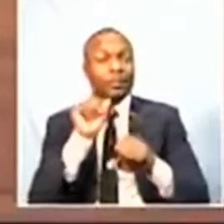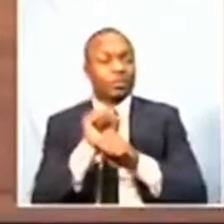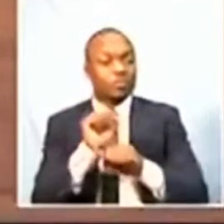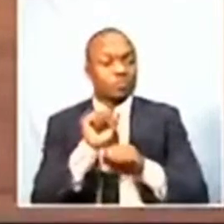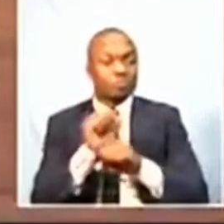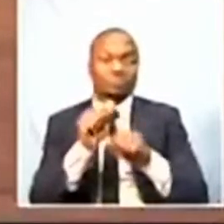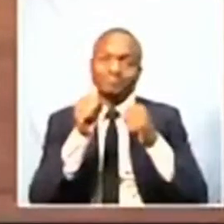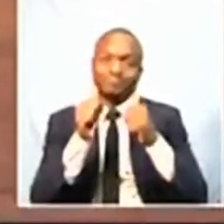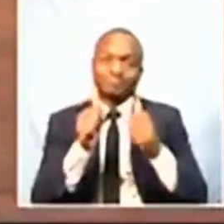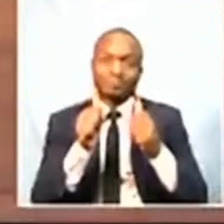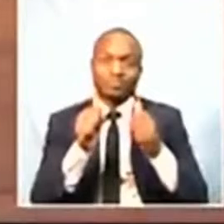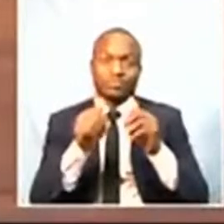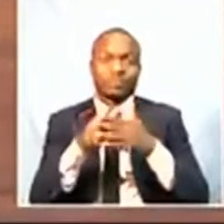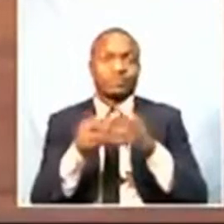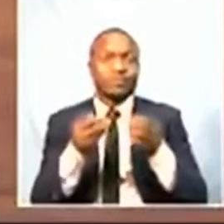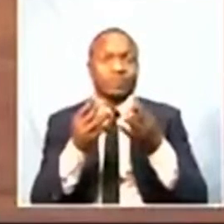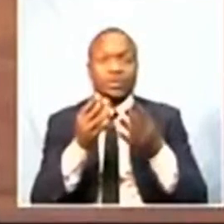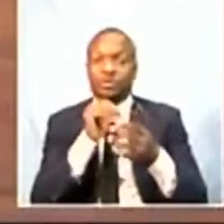many are not doing fine?